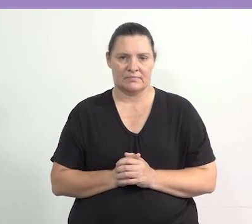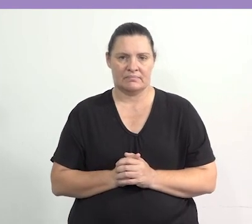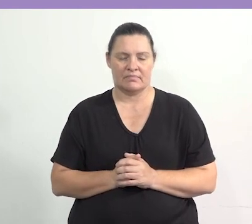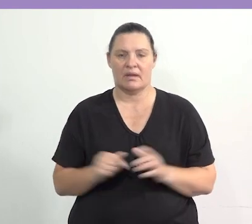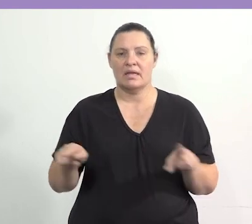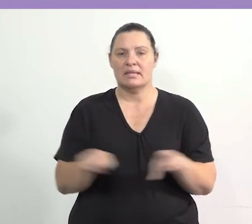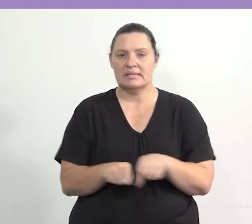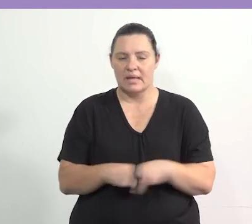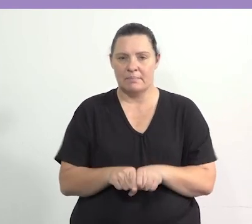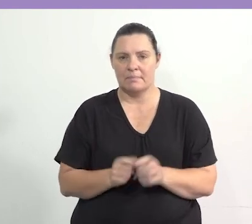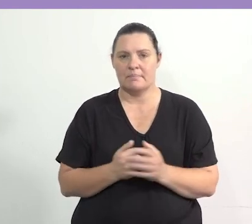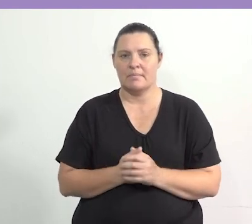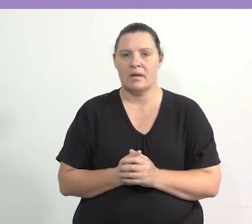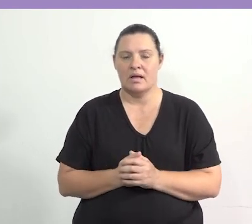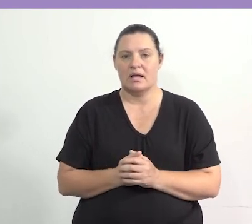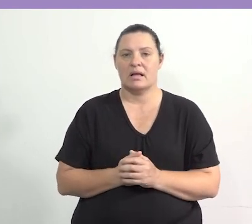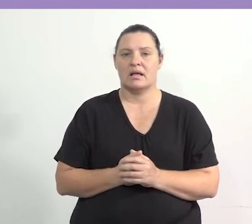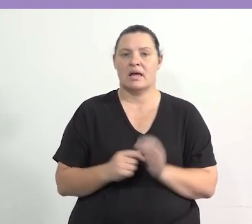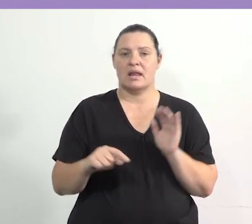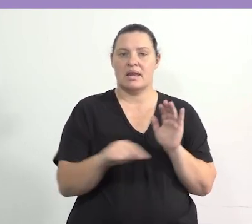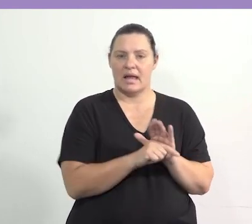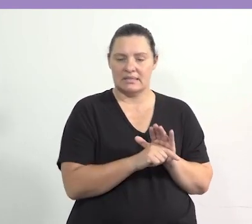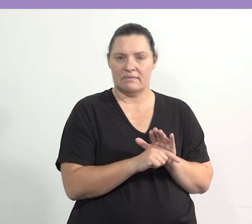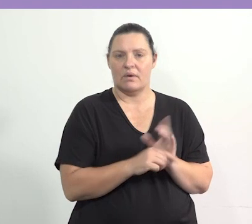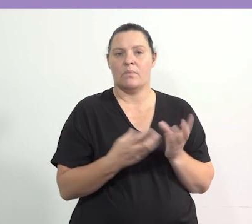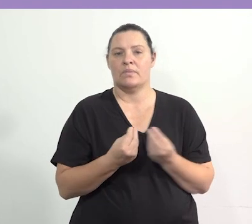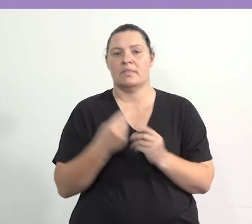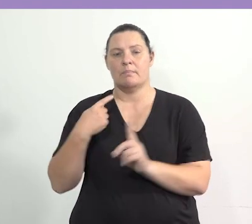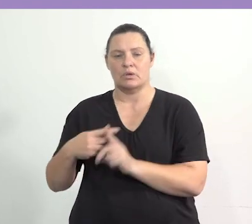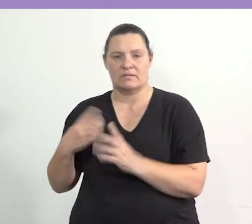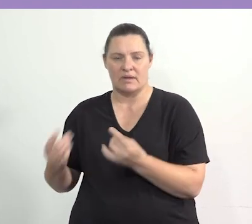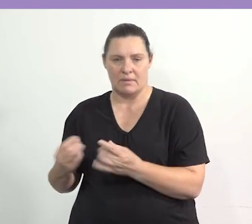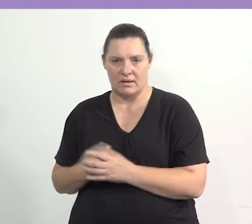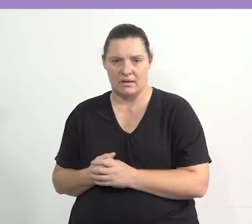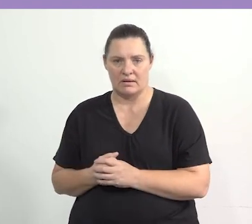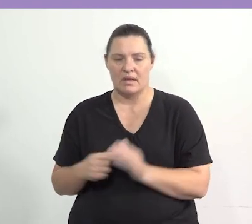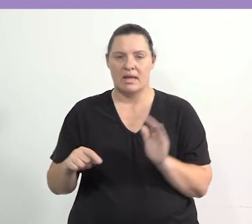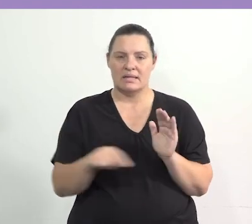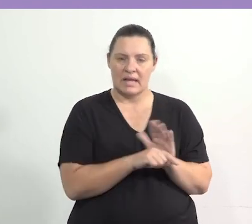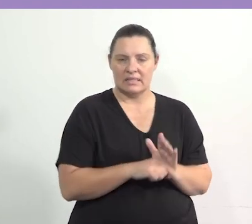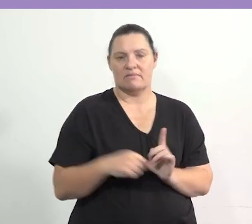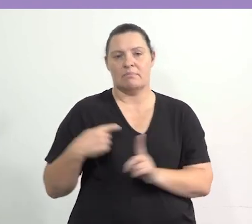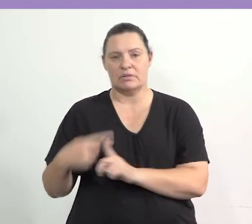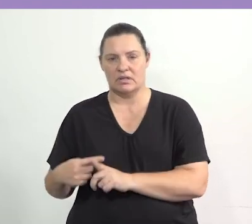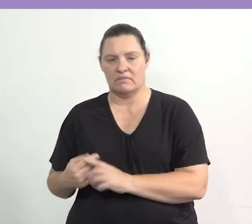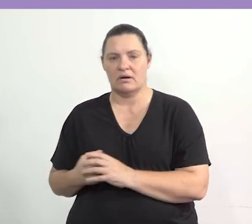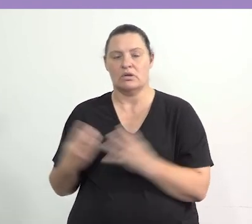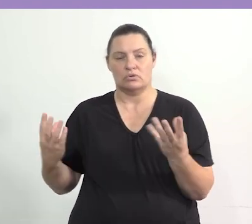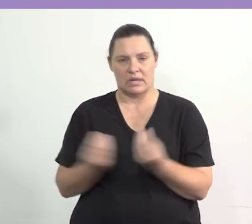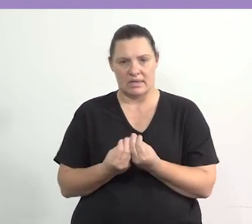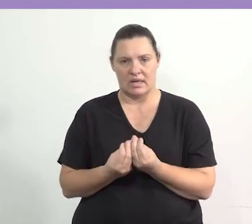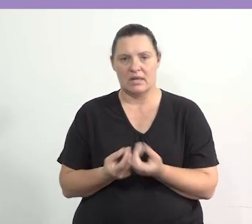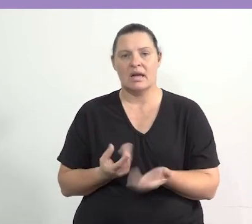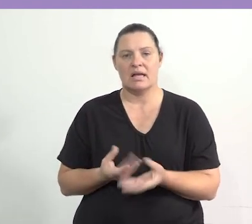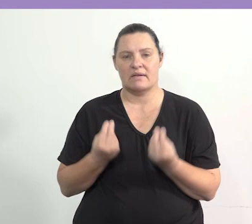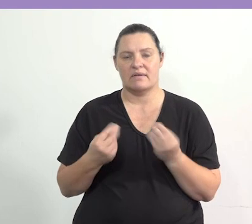10. The same goes for when I'm multiplying a negative number with a positive number. Negative and a positive multiplied